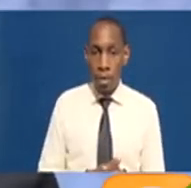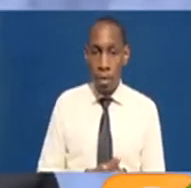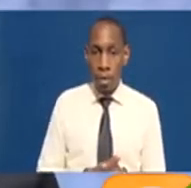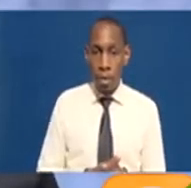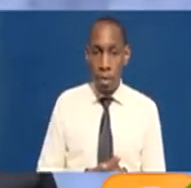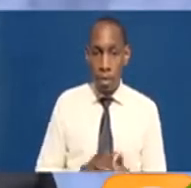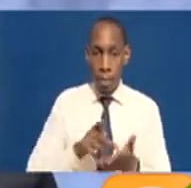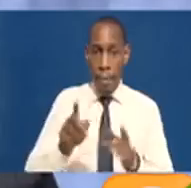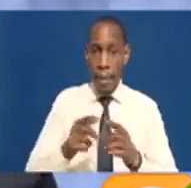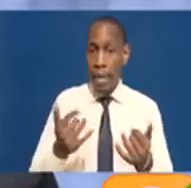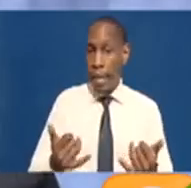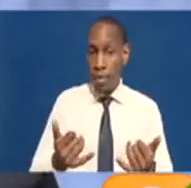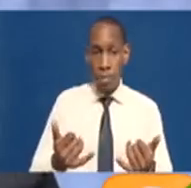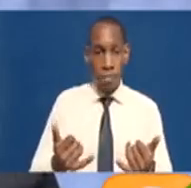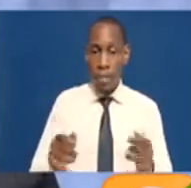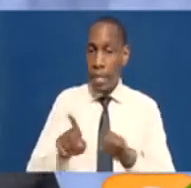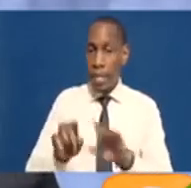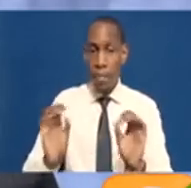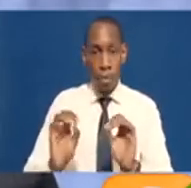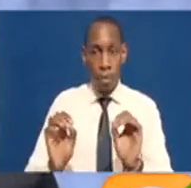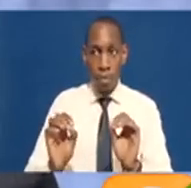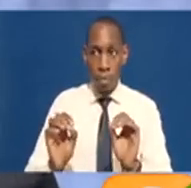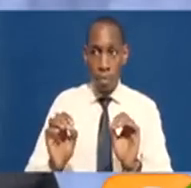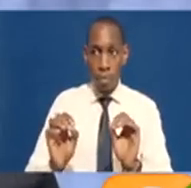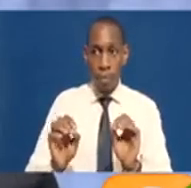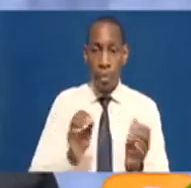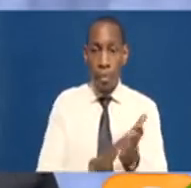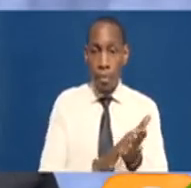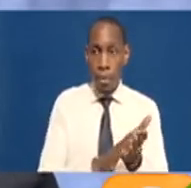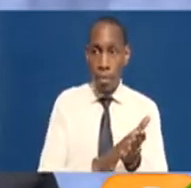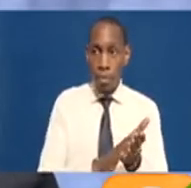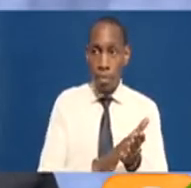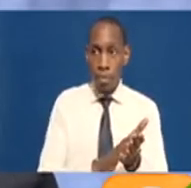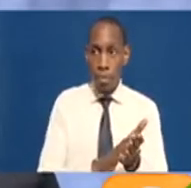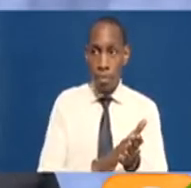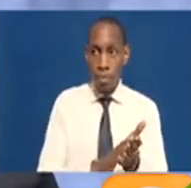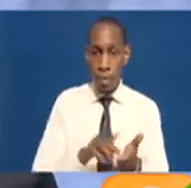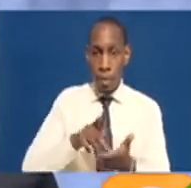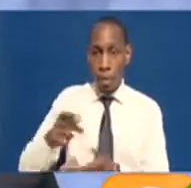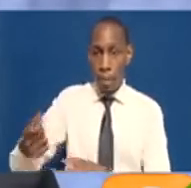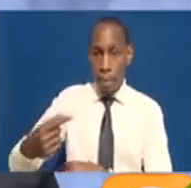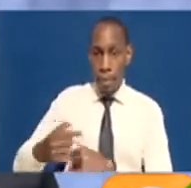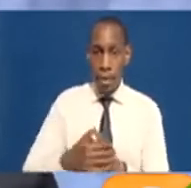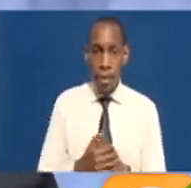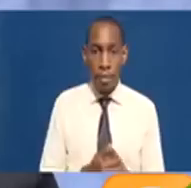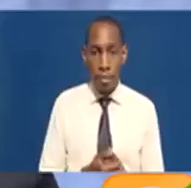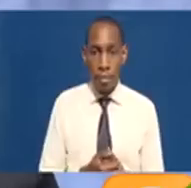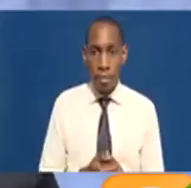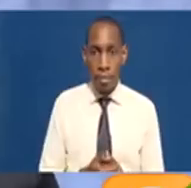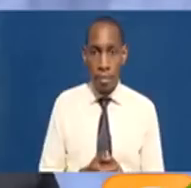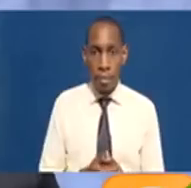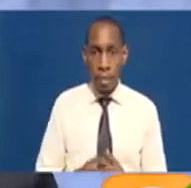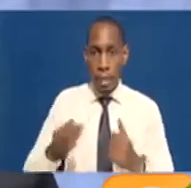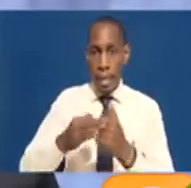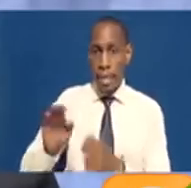be that as it may, there is no such proposed compensation, no such valuation of